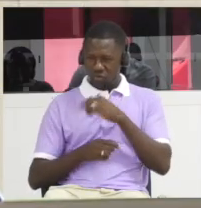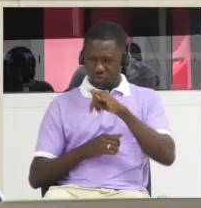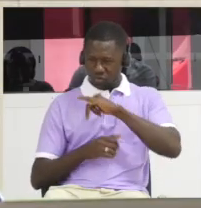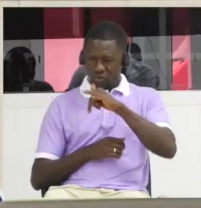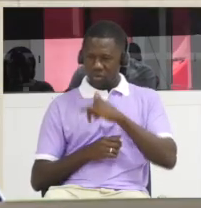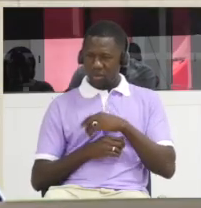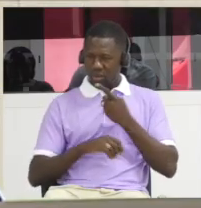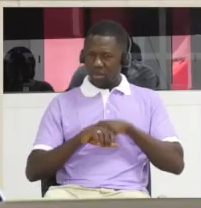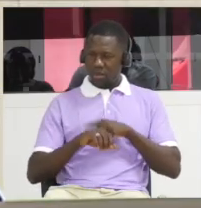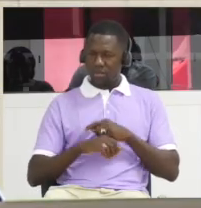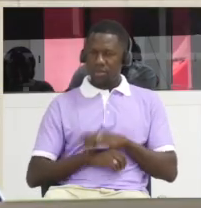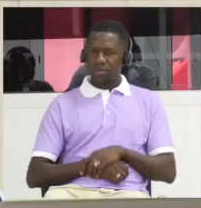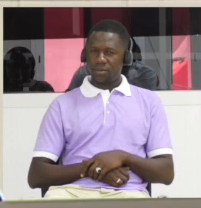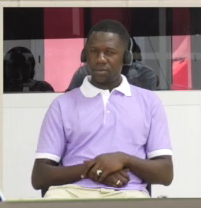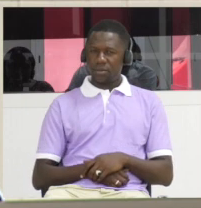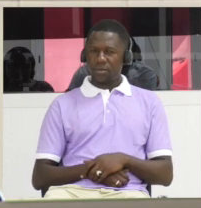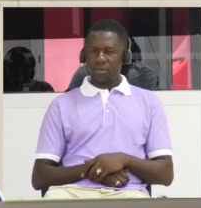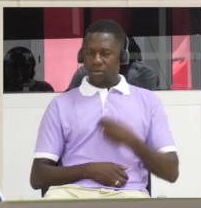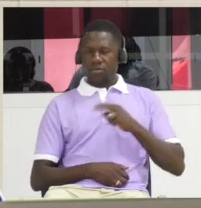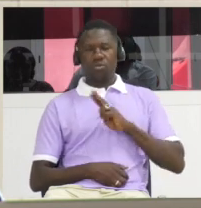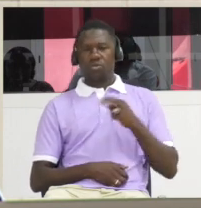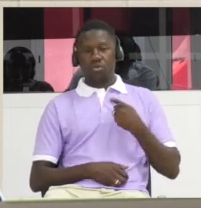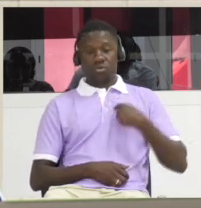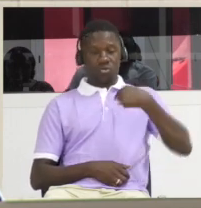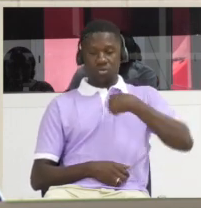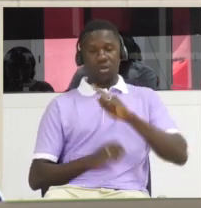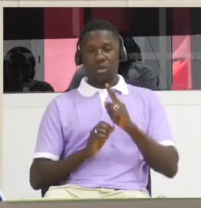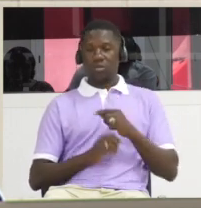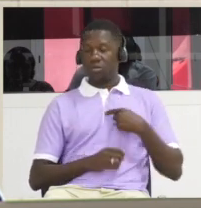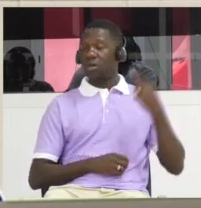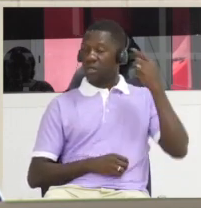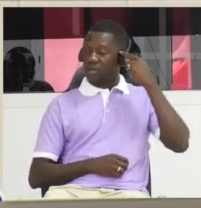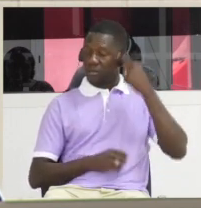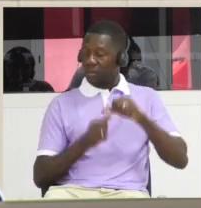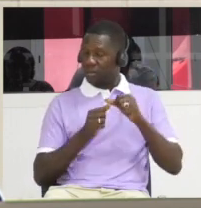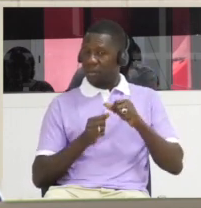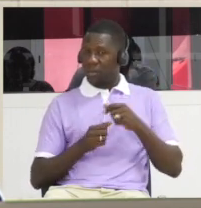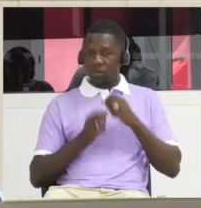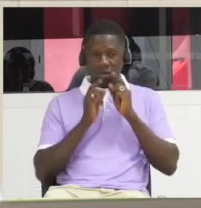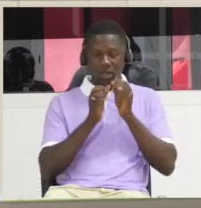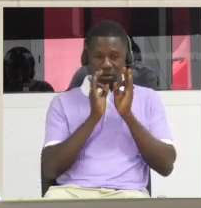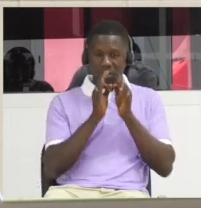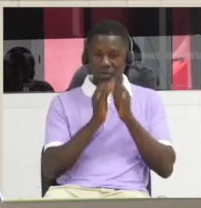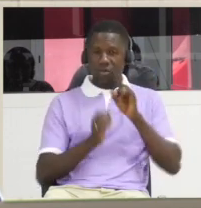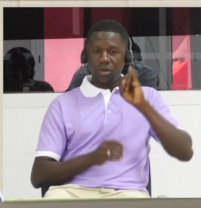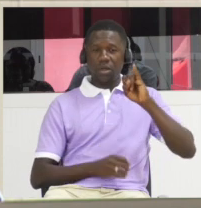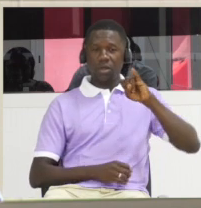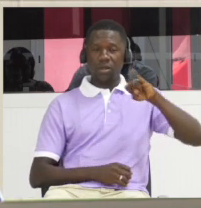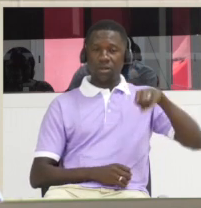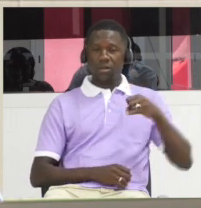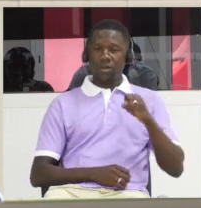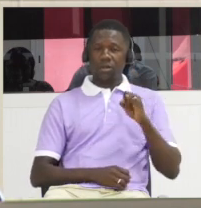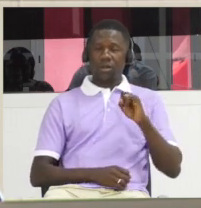No, not to me, but I could recall him telling the IGP that, you know, I mean, the situation is